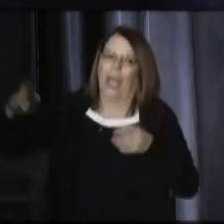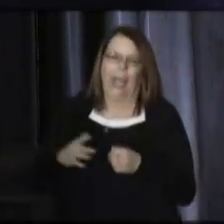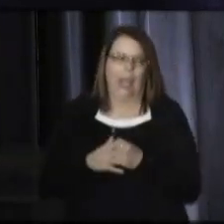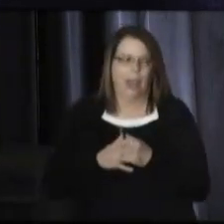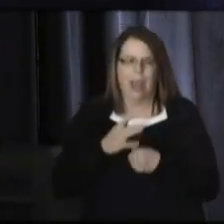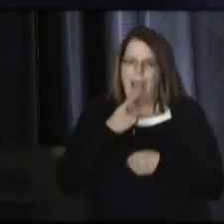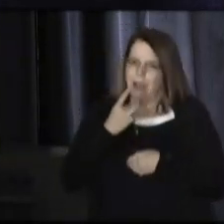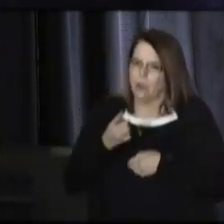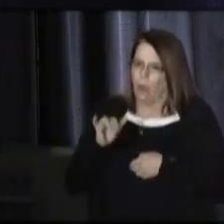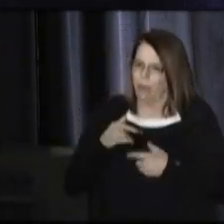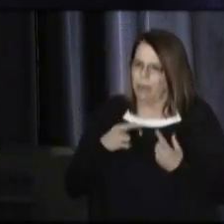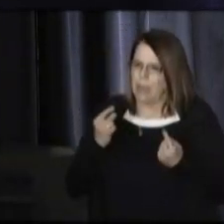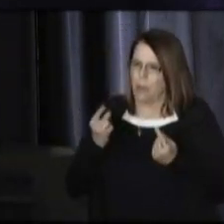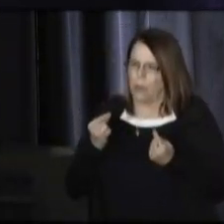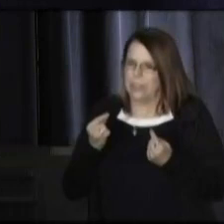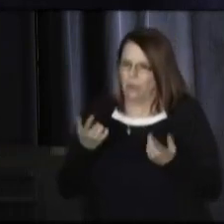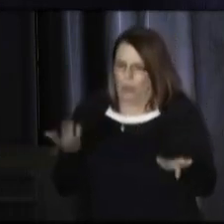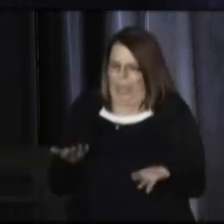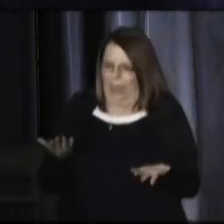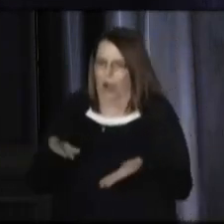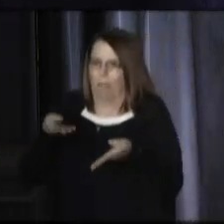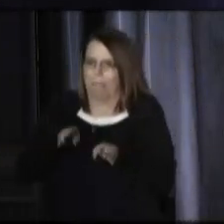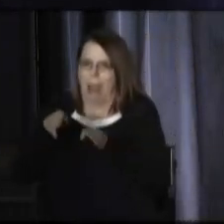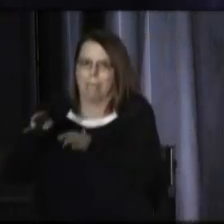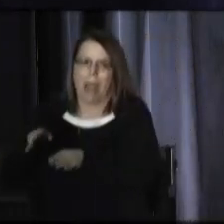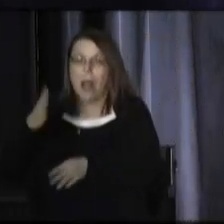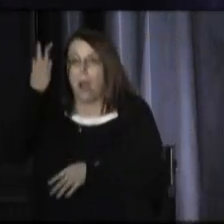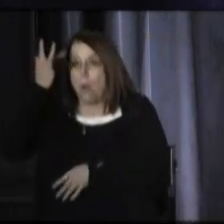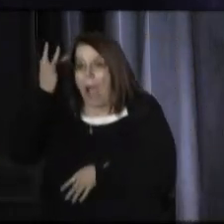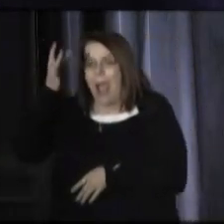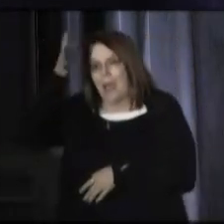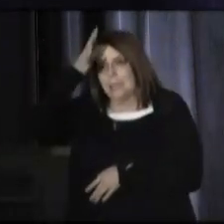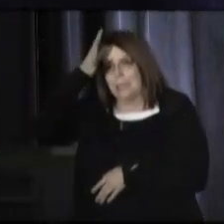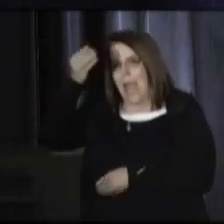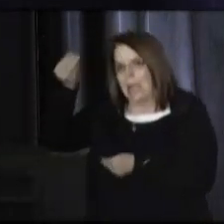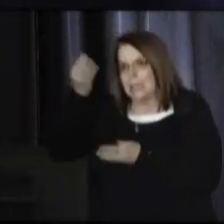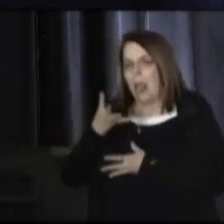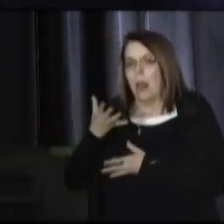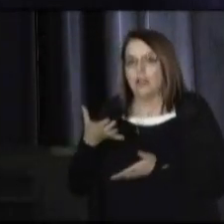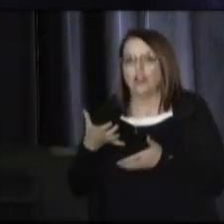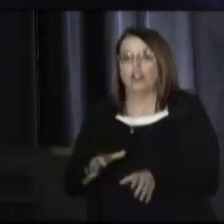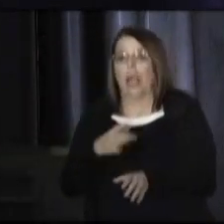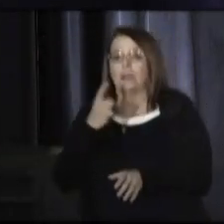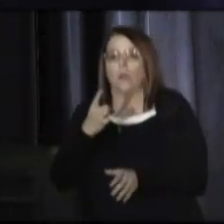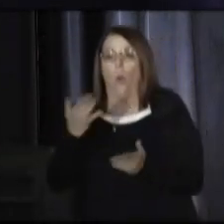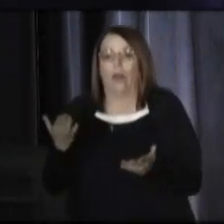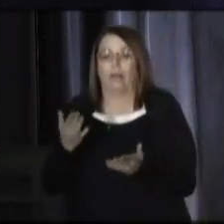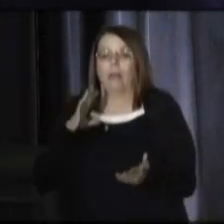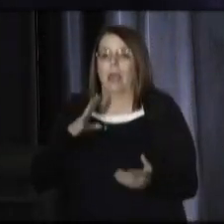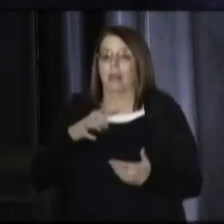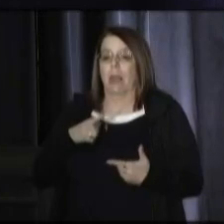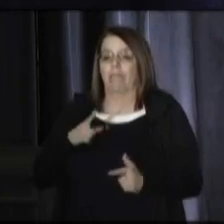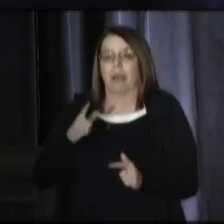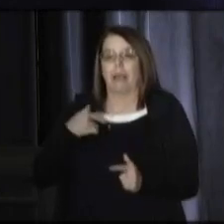or a stray, and all that was left in the cage was a raw heart, small as a pinky tip, a throbbing